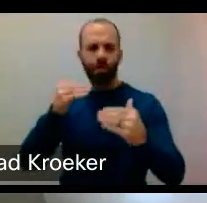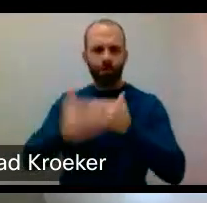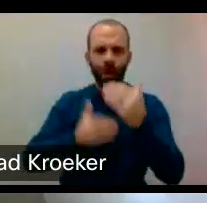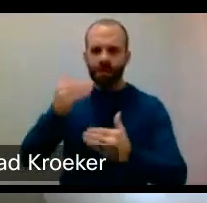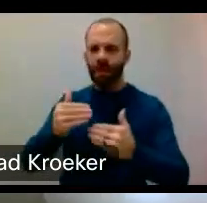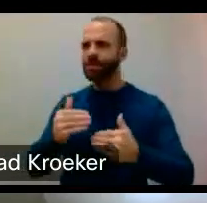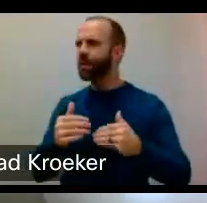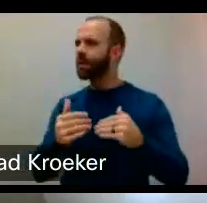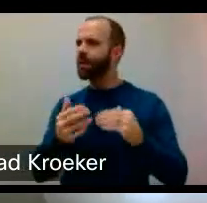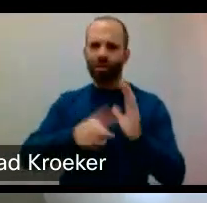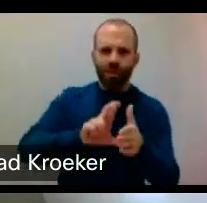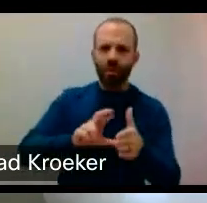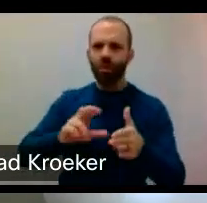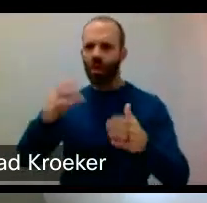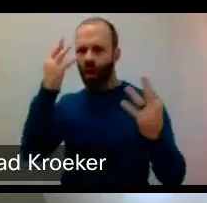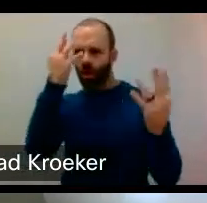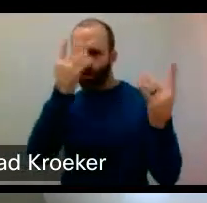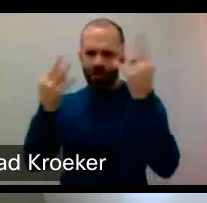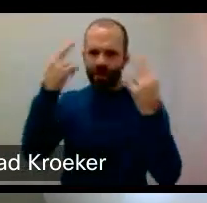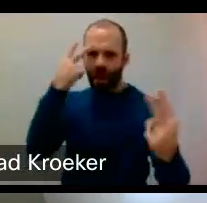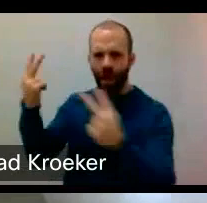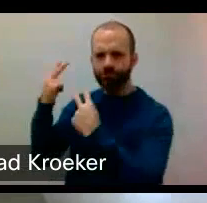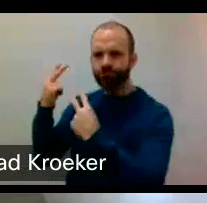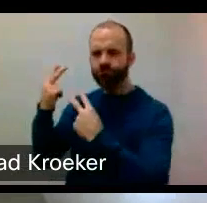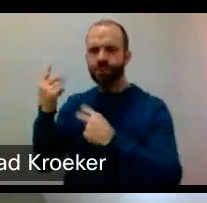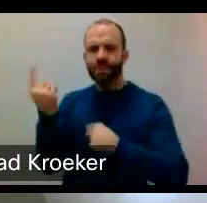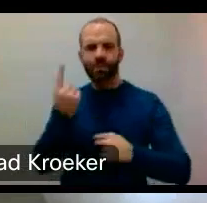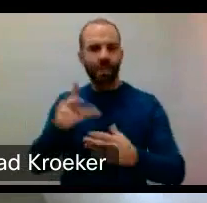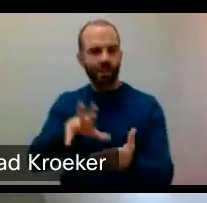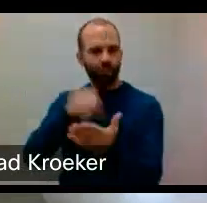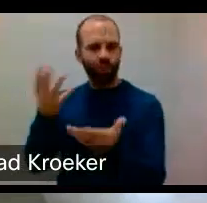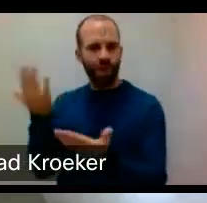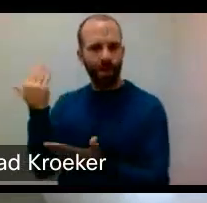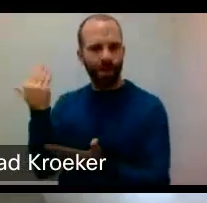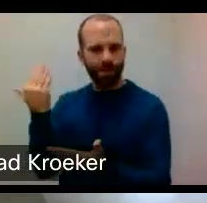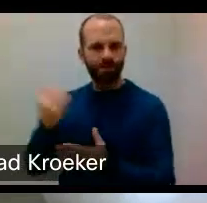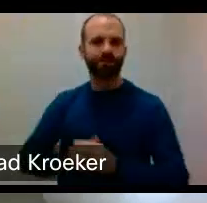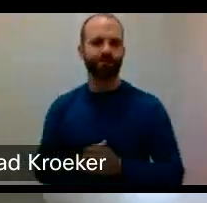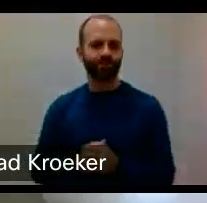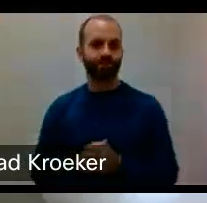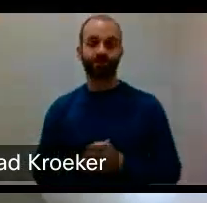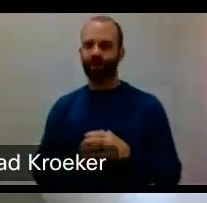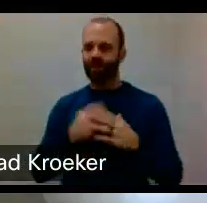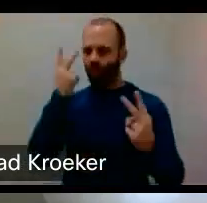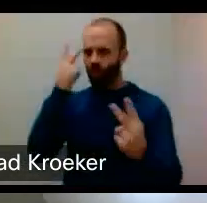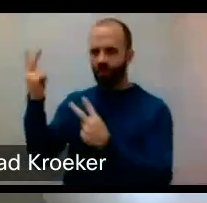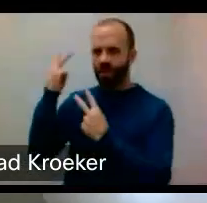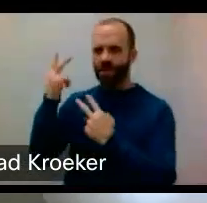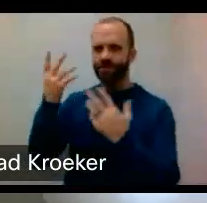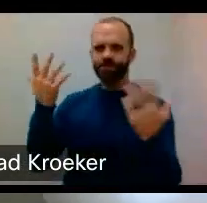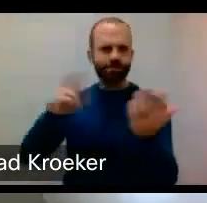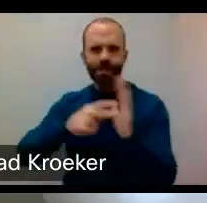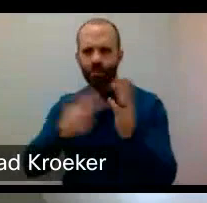reviewing or reflecting on what you have learned. So to reflect is all about what has